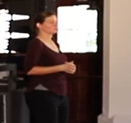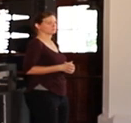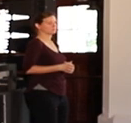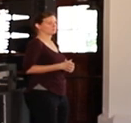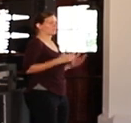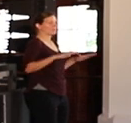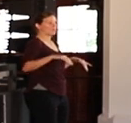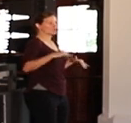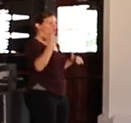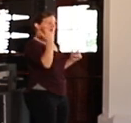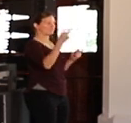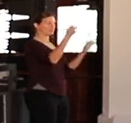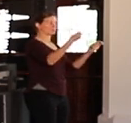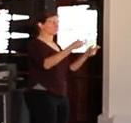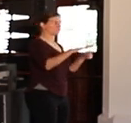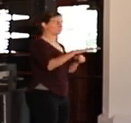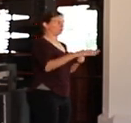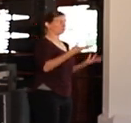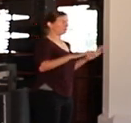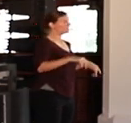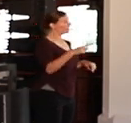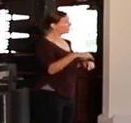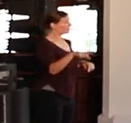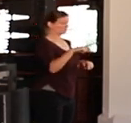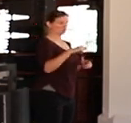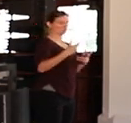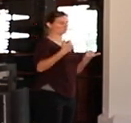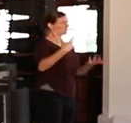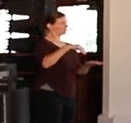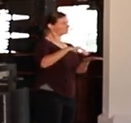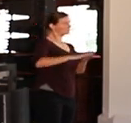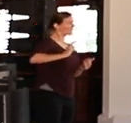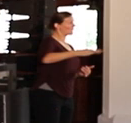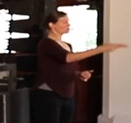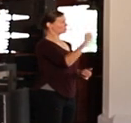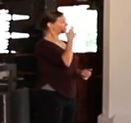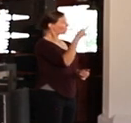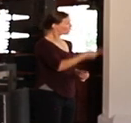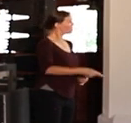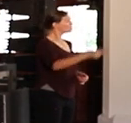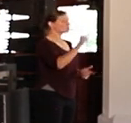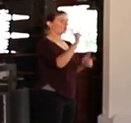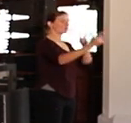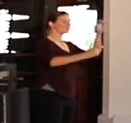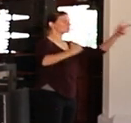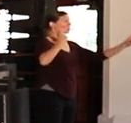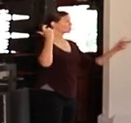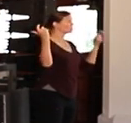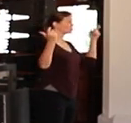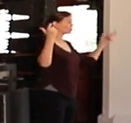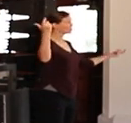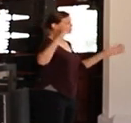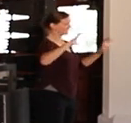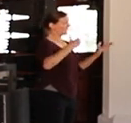if we've celebrated it enough, but you have made history. You are officially the largest class to